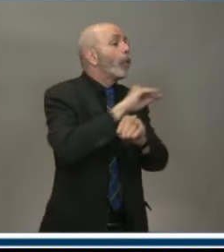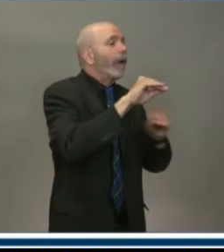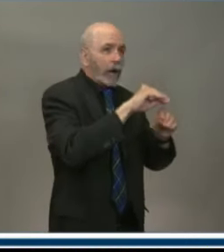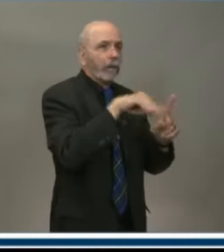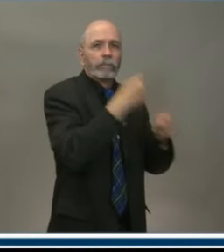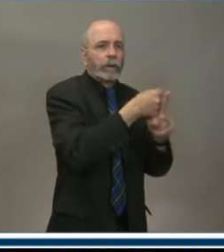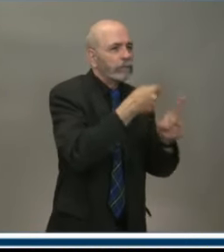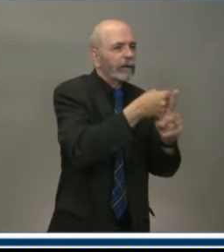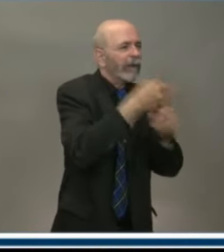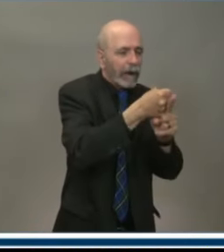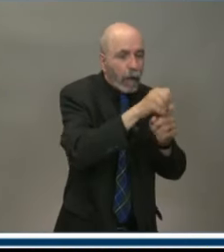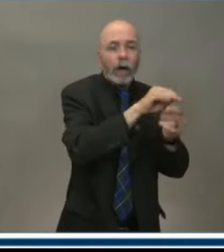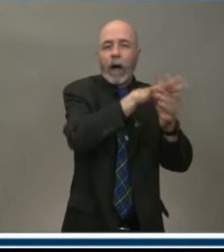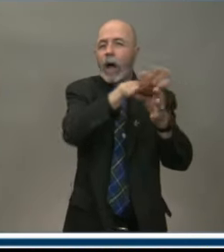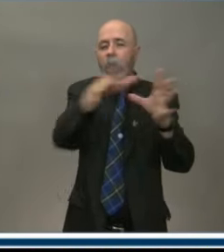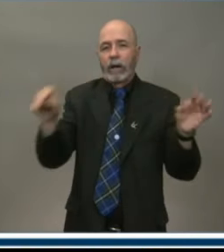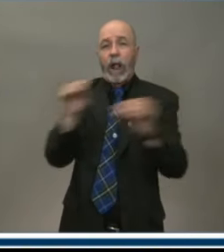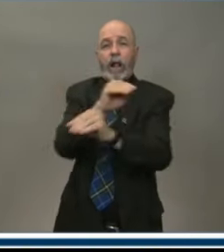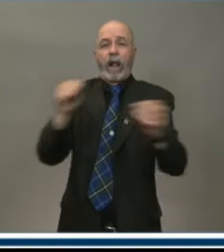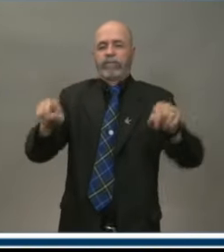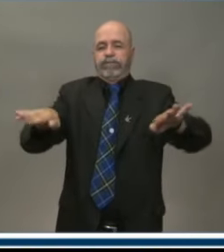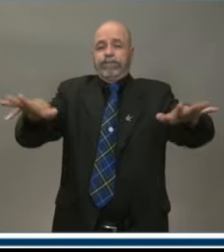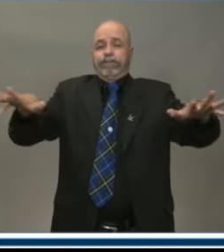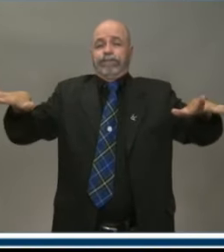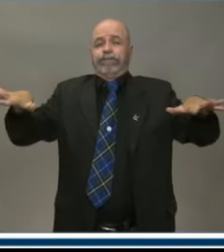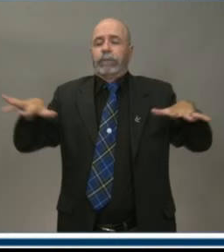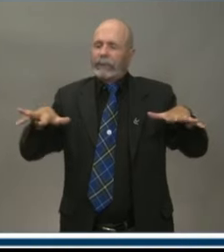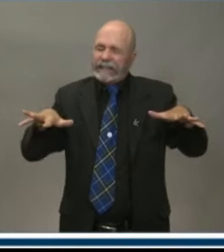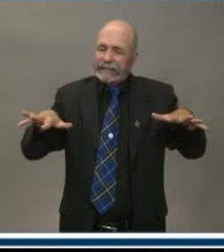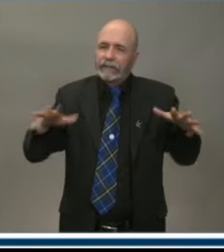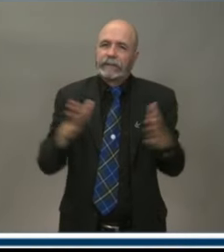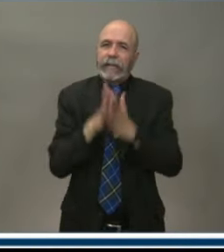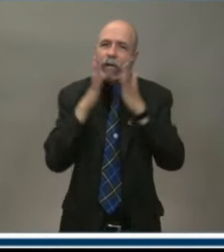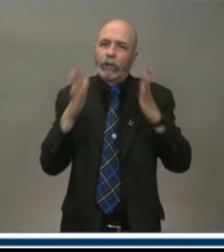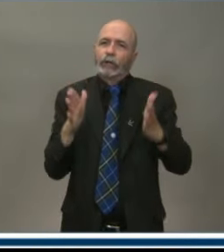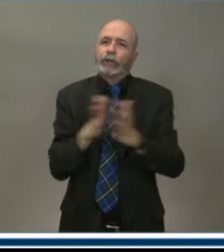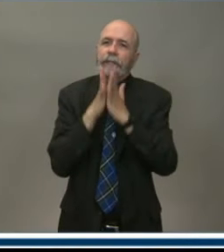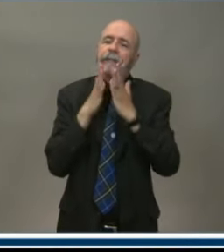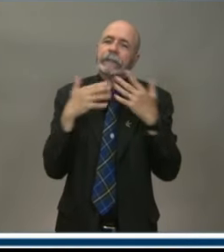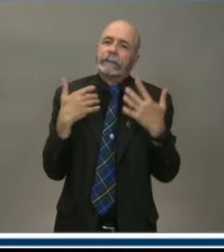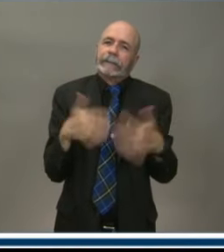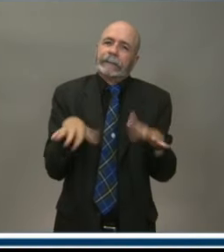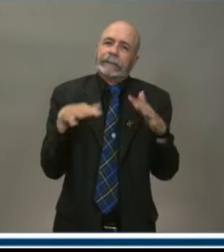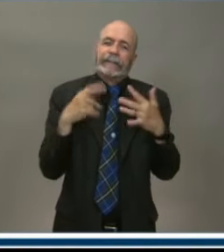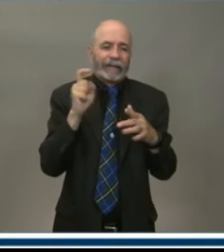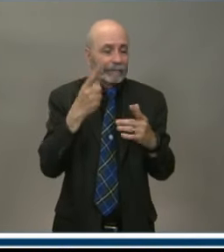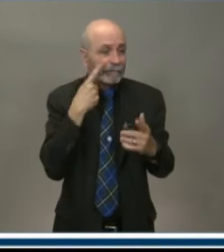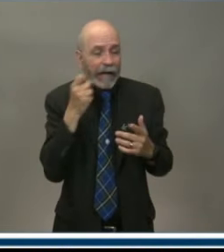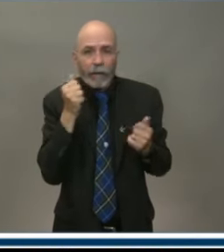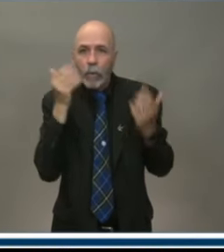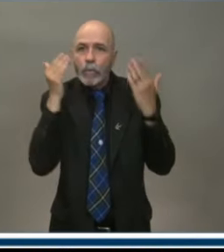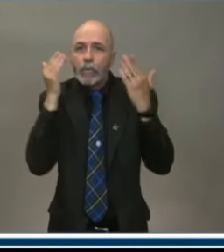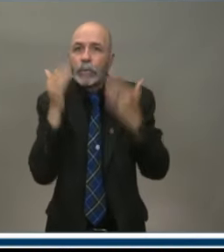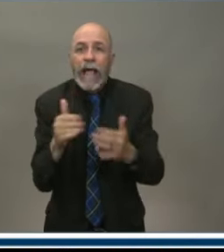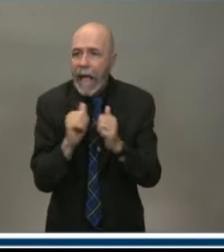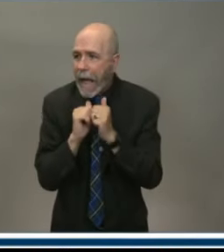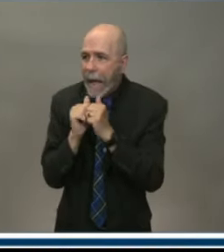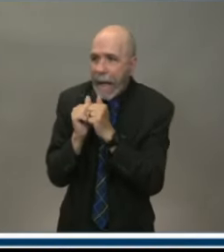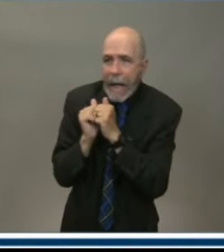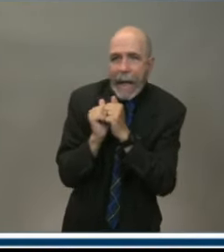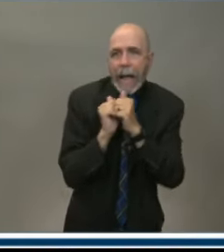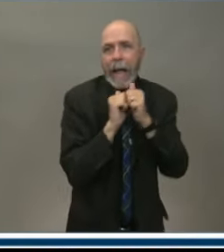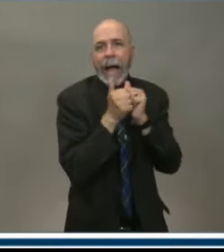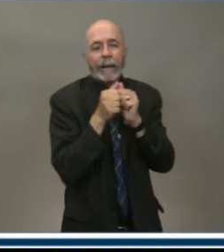further in other parts of Nova Scotia. So I think we can look at ways that people can get more information about their